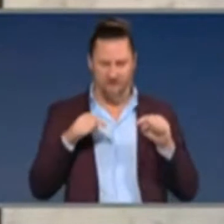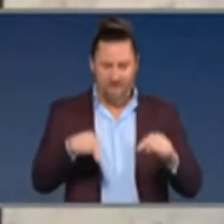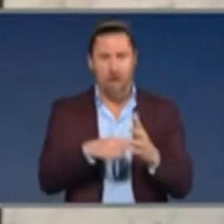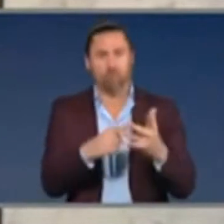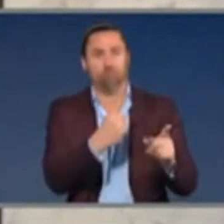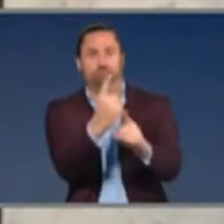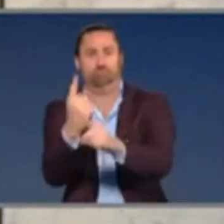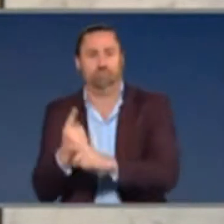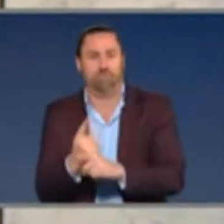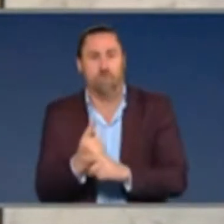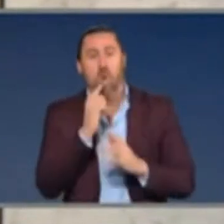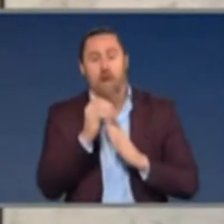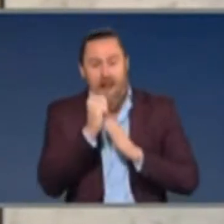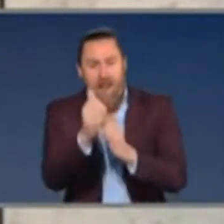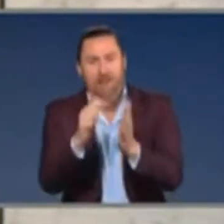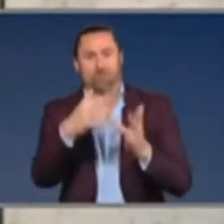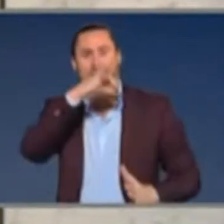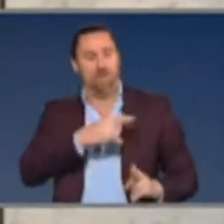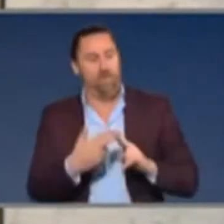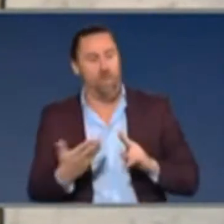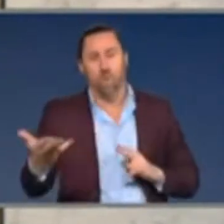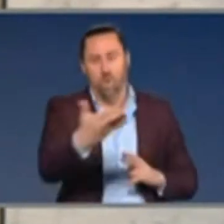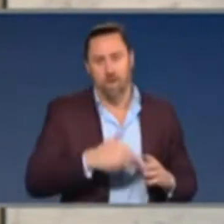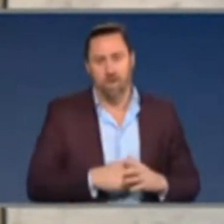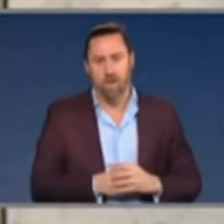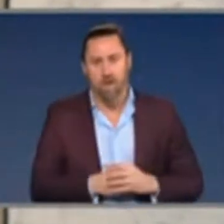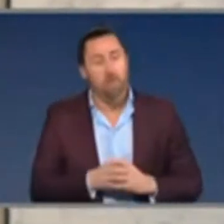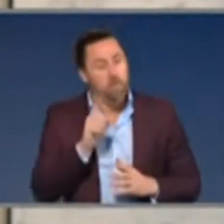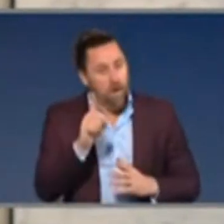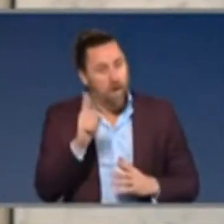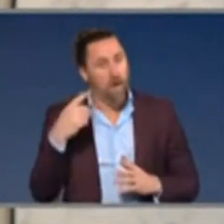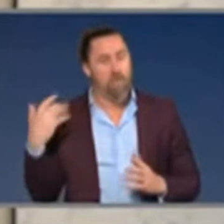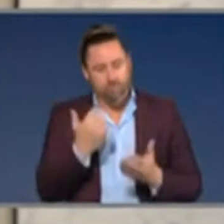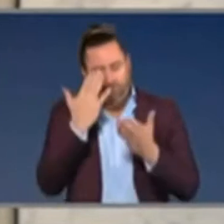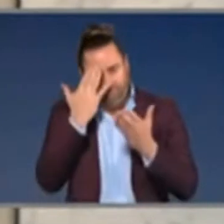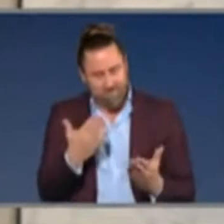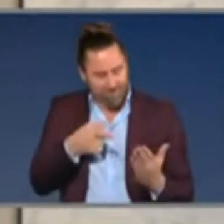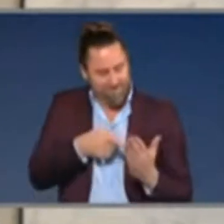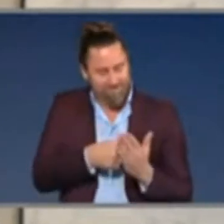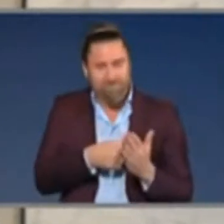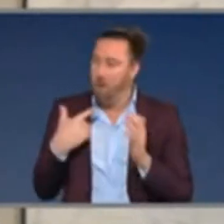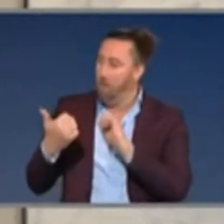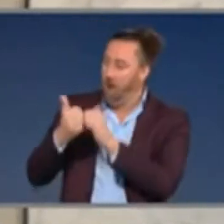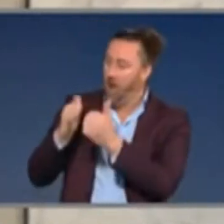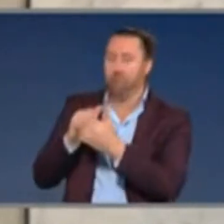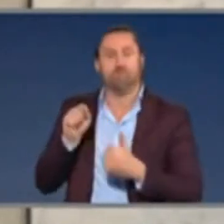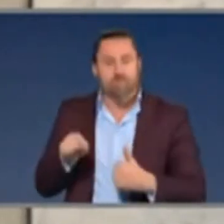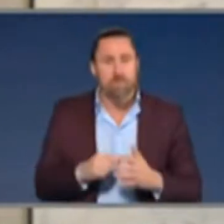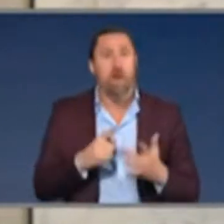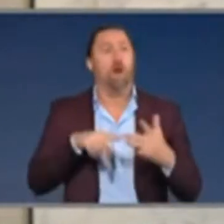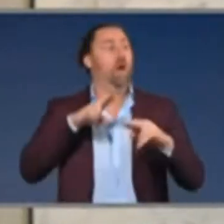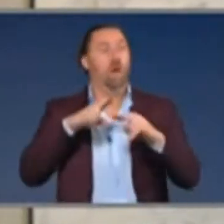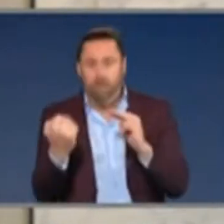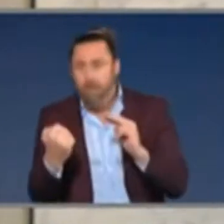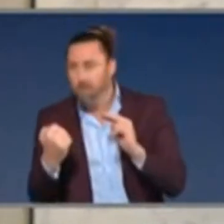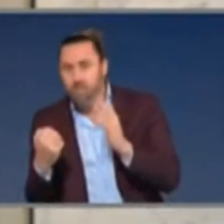get better results. Now, everyone's got to work in the true spirit of the partnership, and, you know, the resources have to be